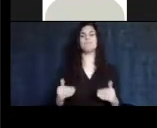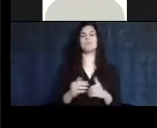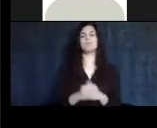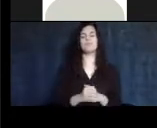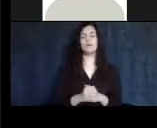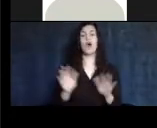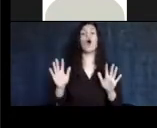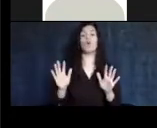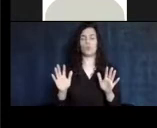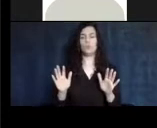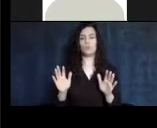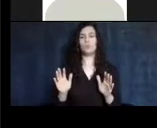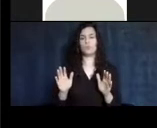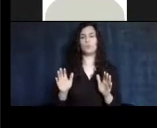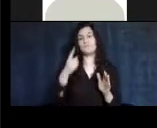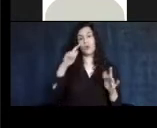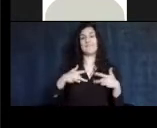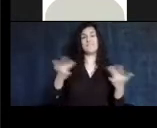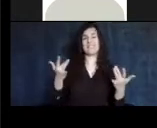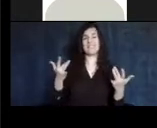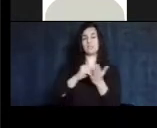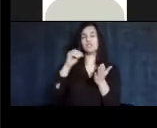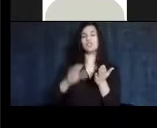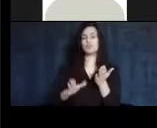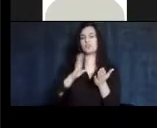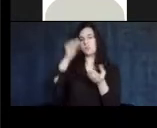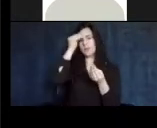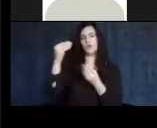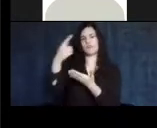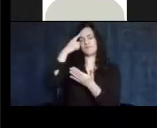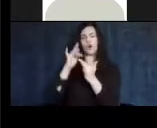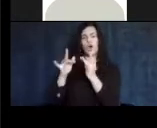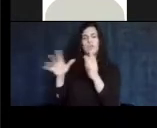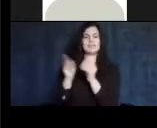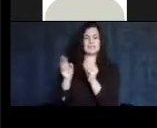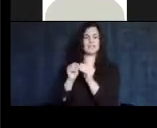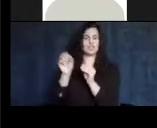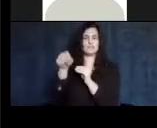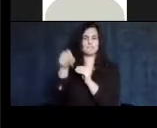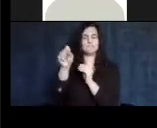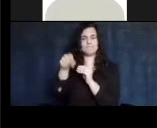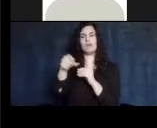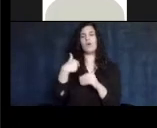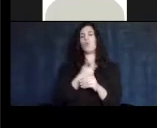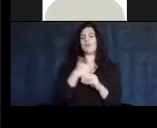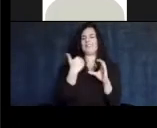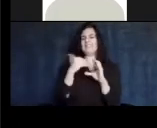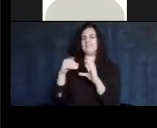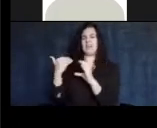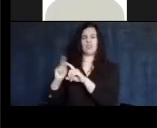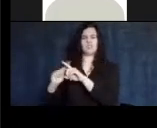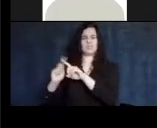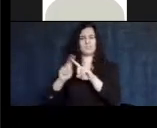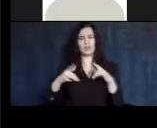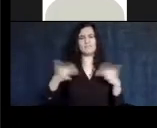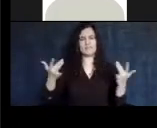Oh, we'll be notified as the events come to the sessions online. We have been sending some emails about those different events and those sessions.